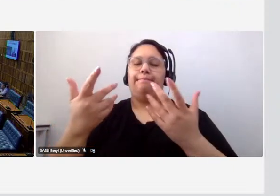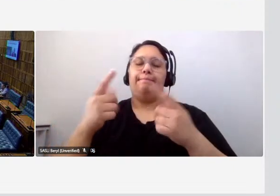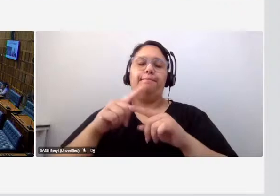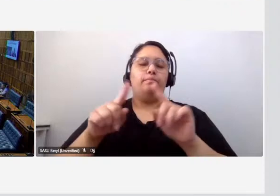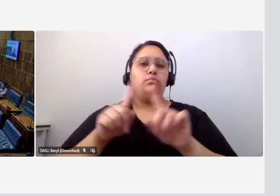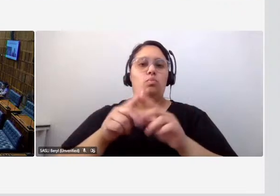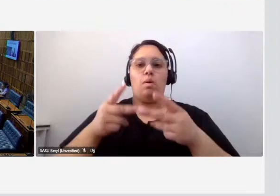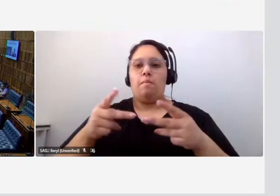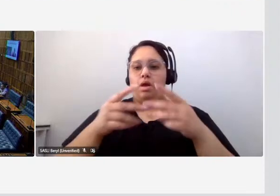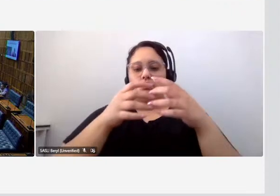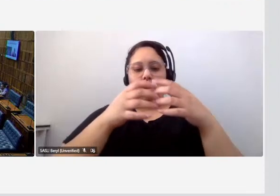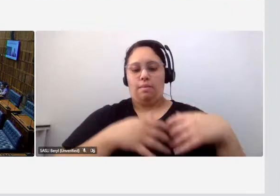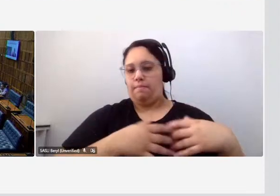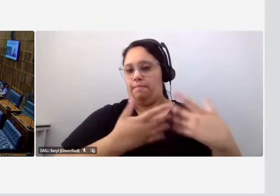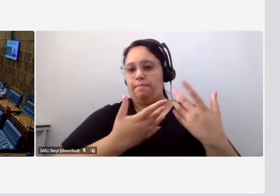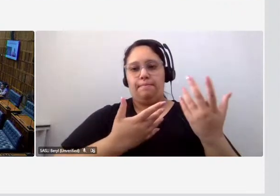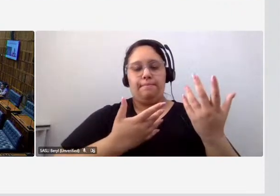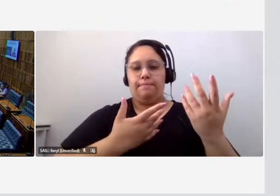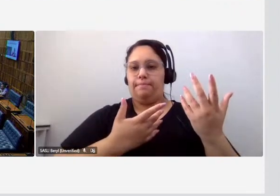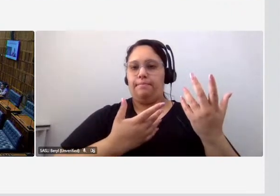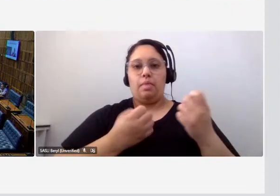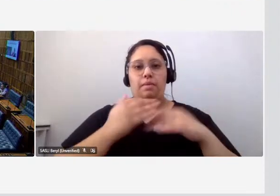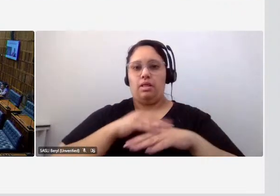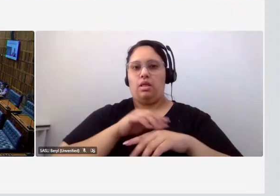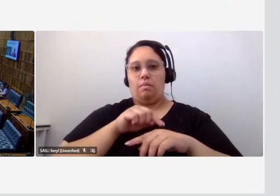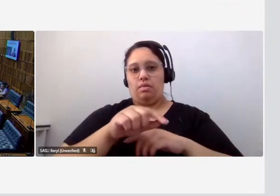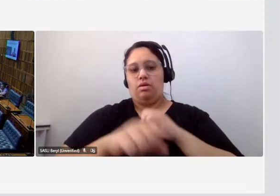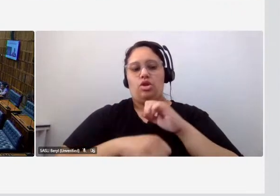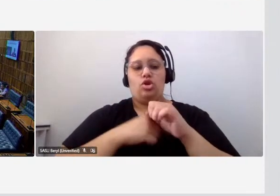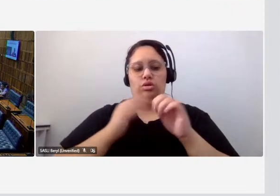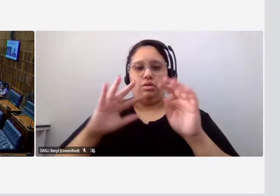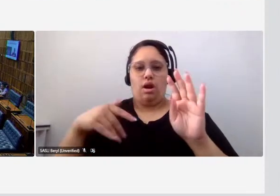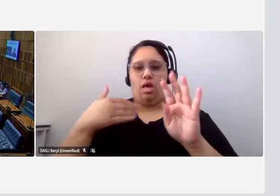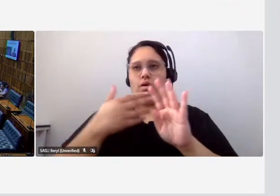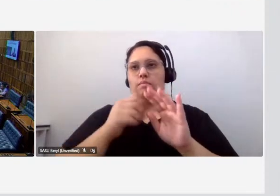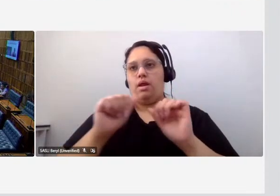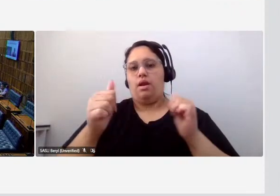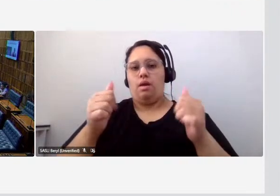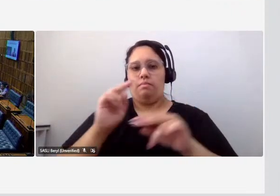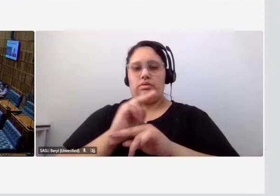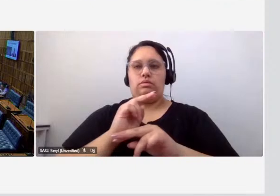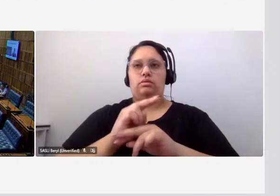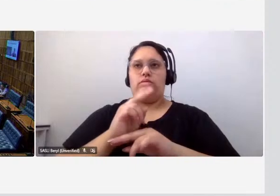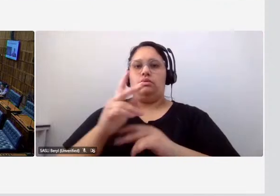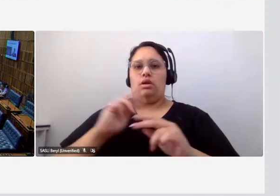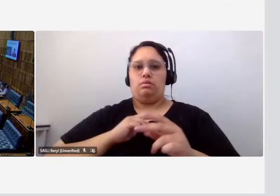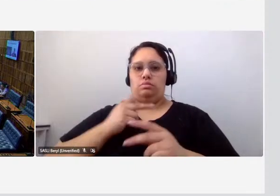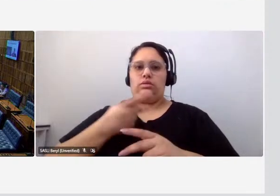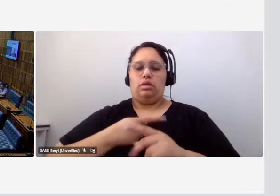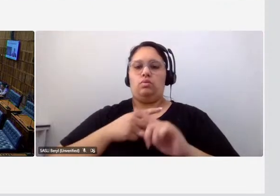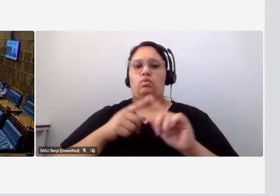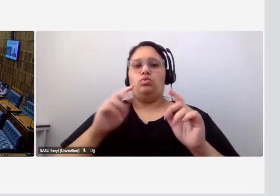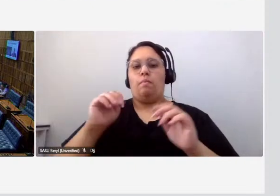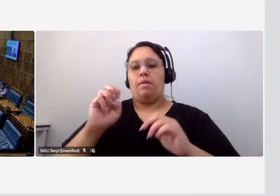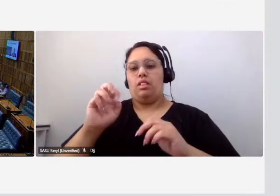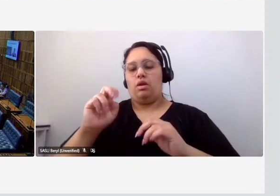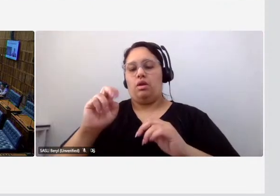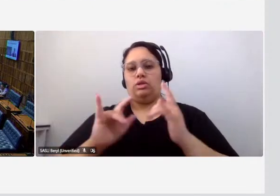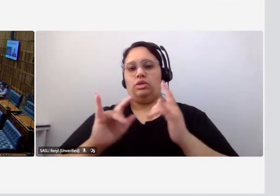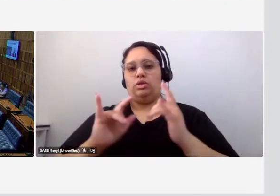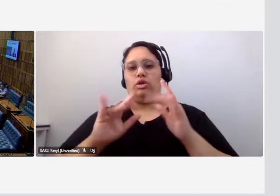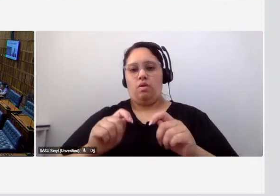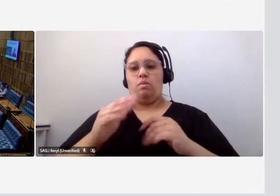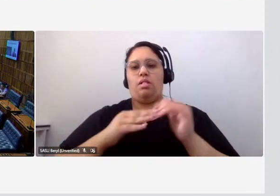place collapses, essentially. Often this takes years. The neighbors get very upset. I know the Metro and the City of Cape Town has the Problem Building